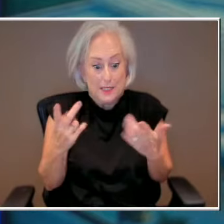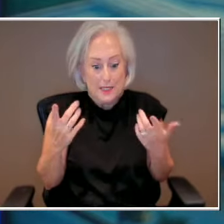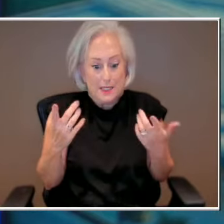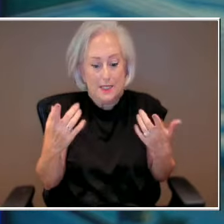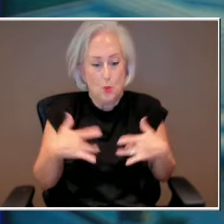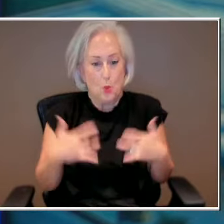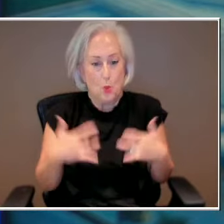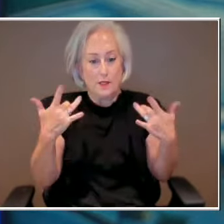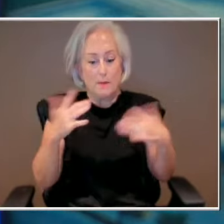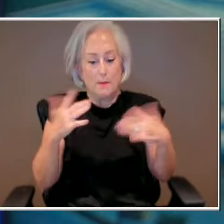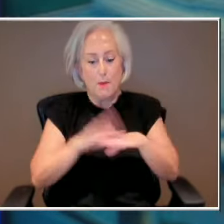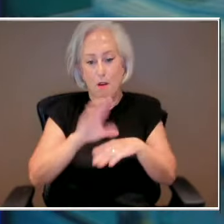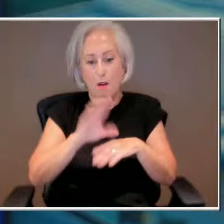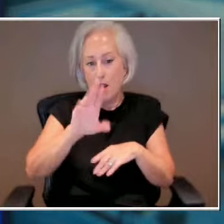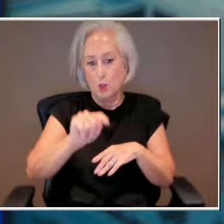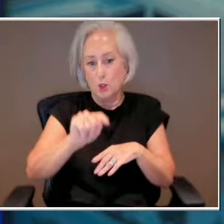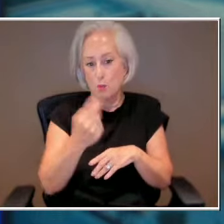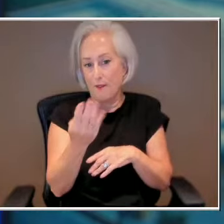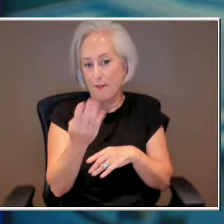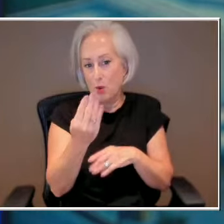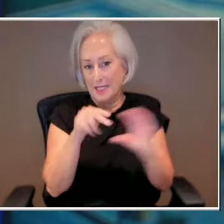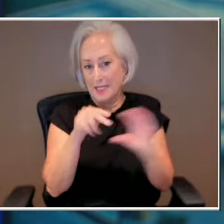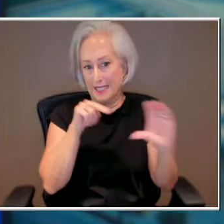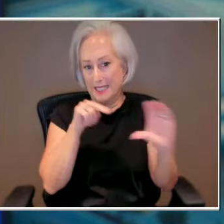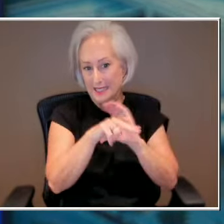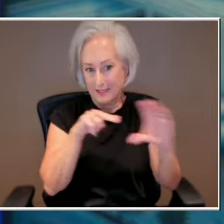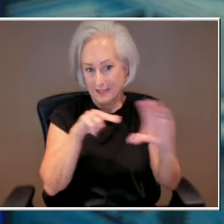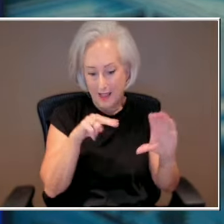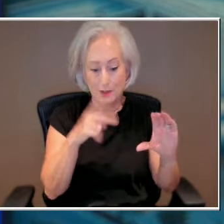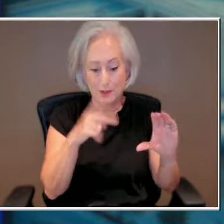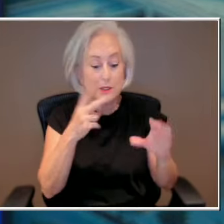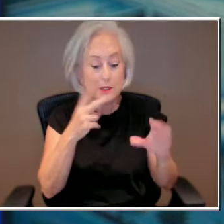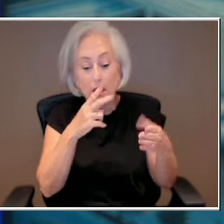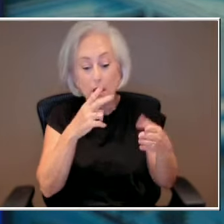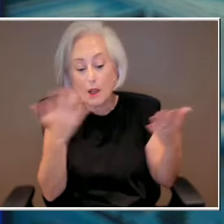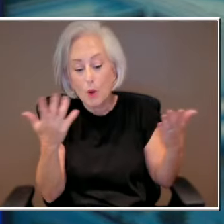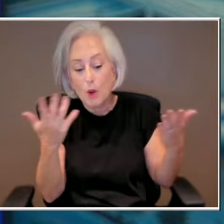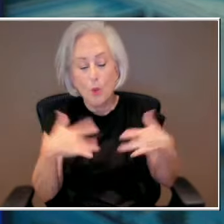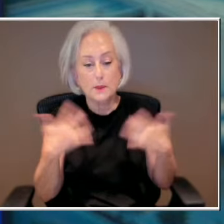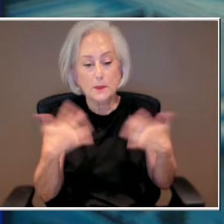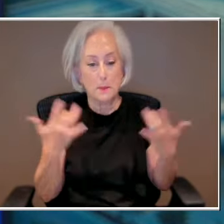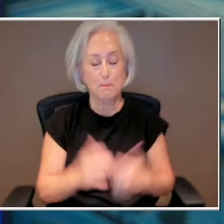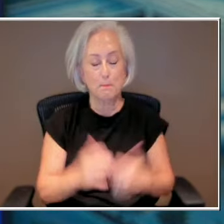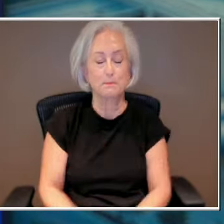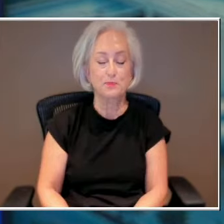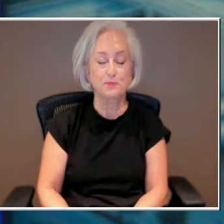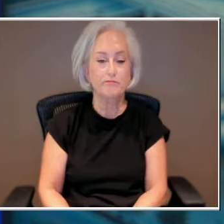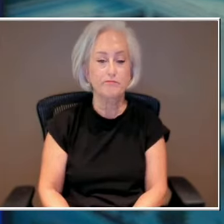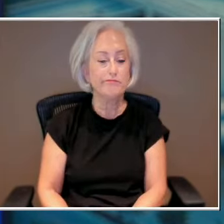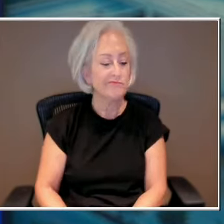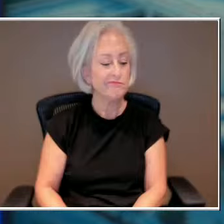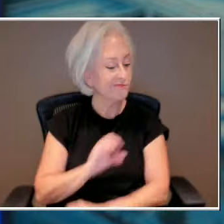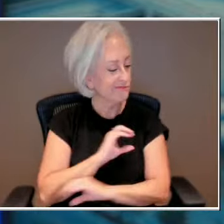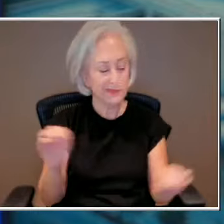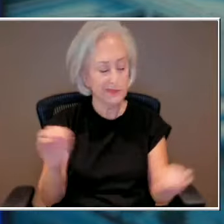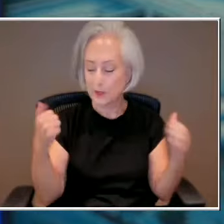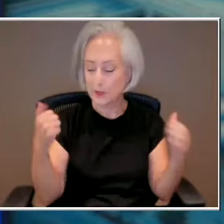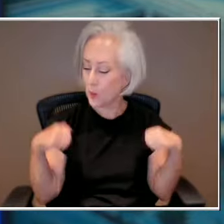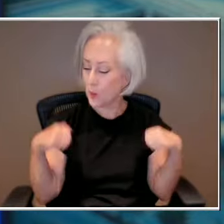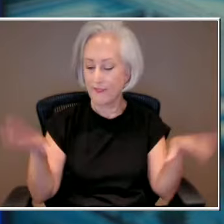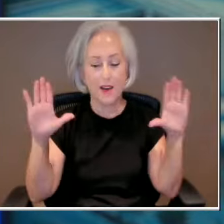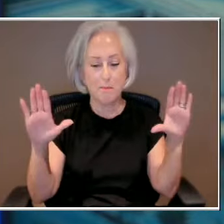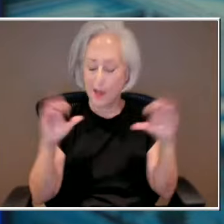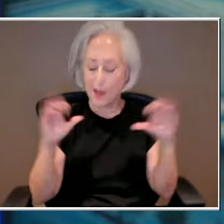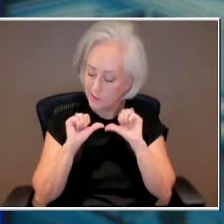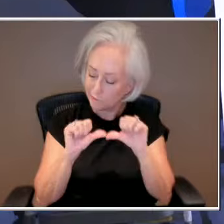14th to kind of see the progression of it and stuff. But I'm not giving up. I'm going to keep fighting, and I'll be here for a